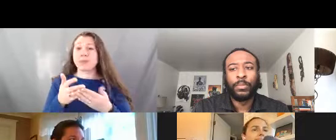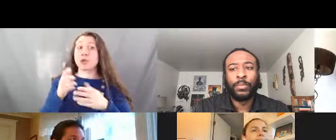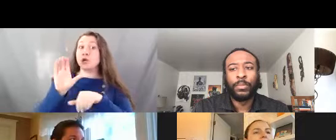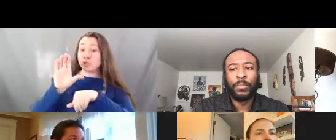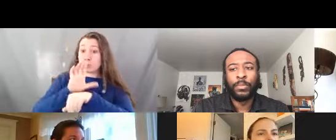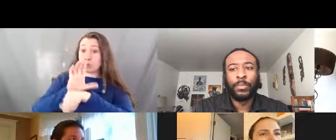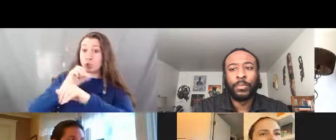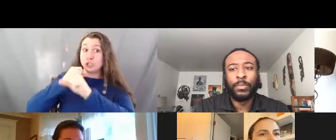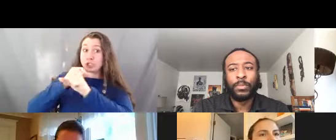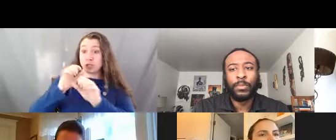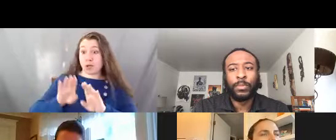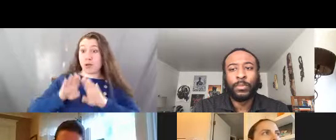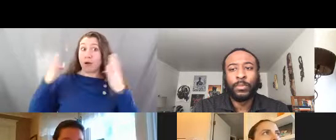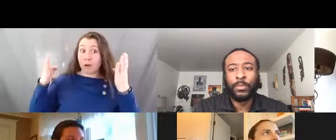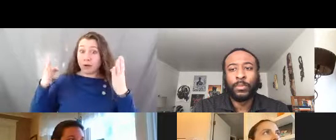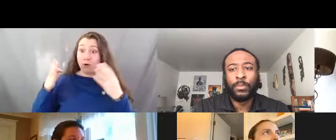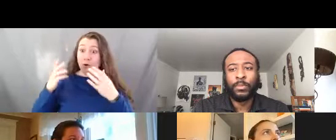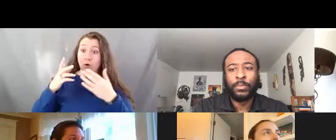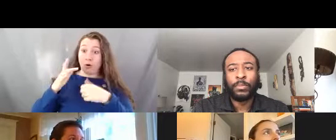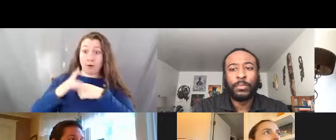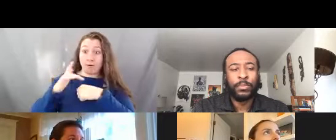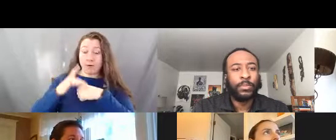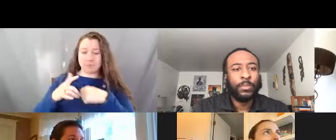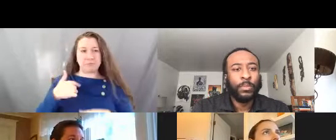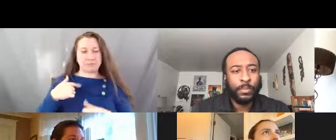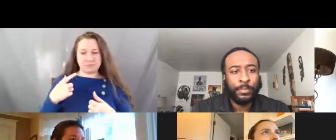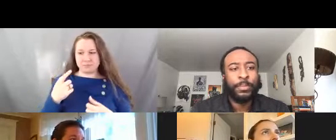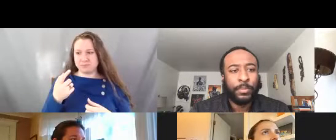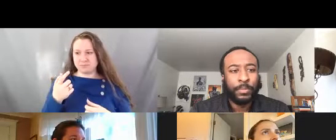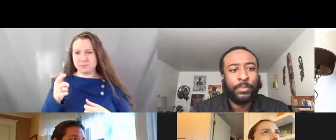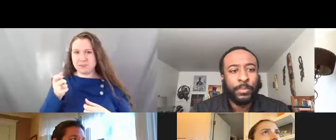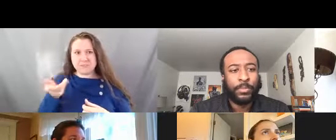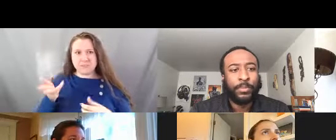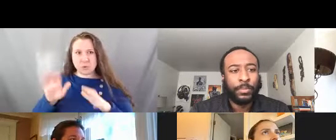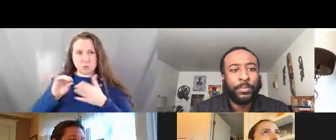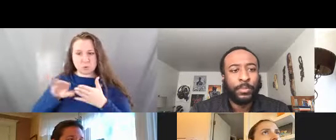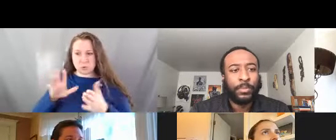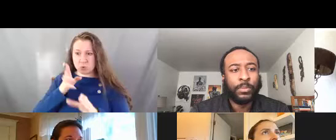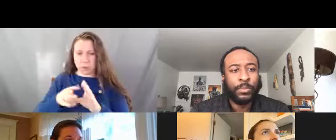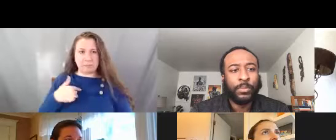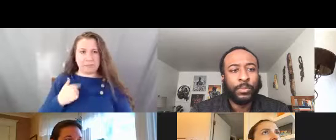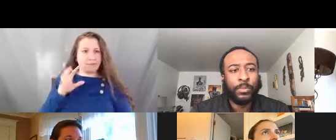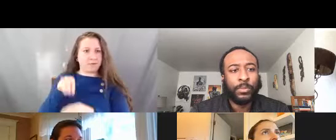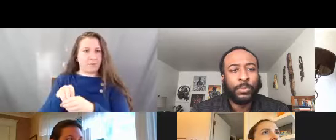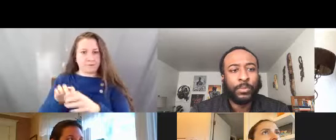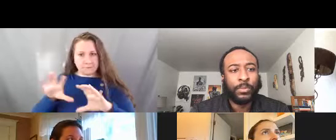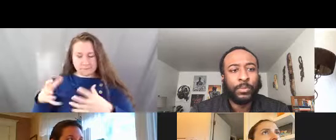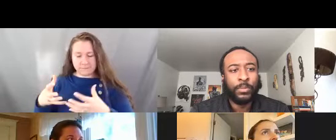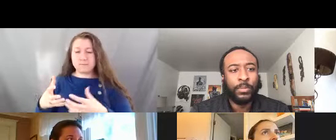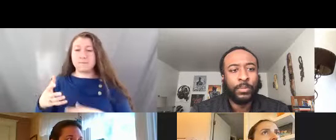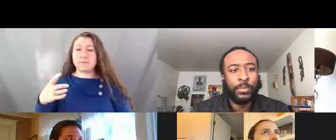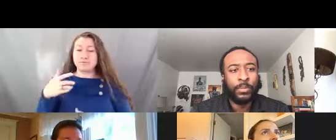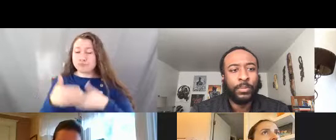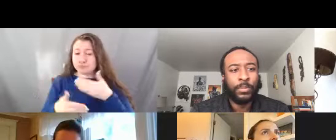in Dubai, and yeah, I was one of the first students to join that program. And since then, my interest towards it grew,